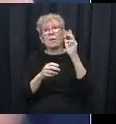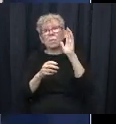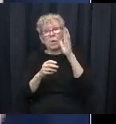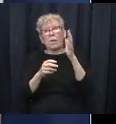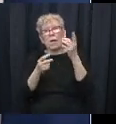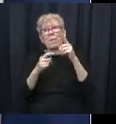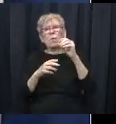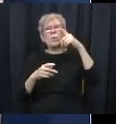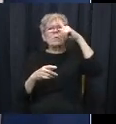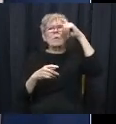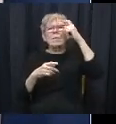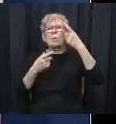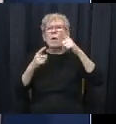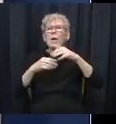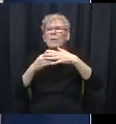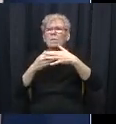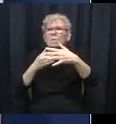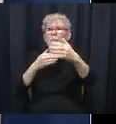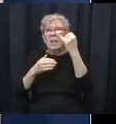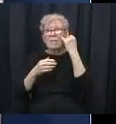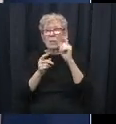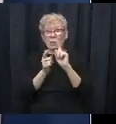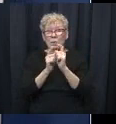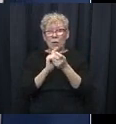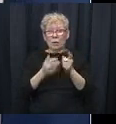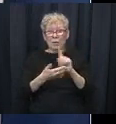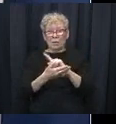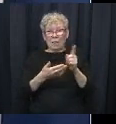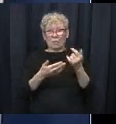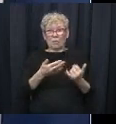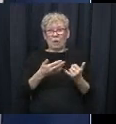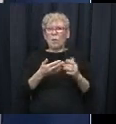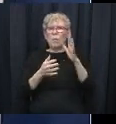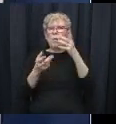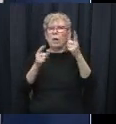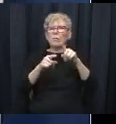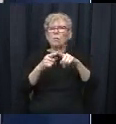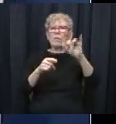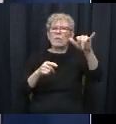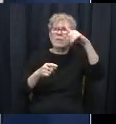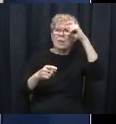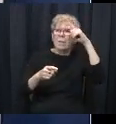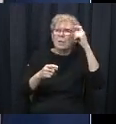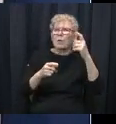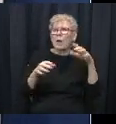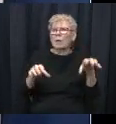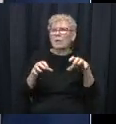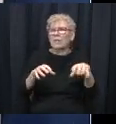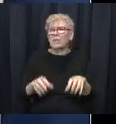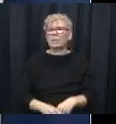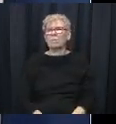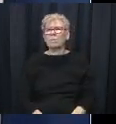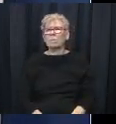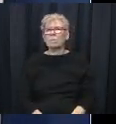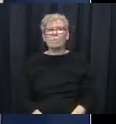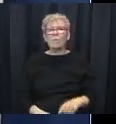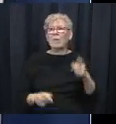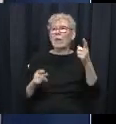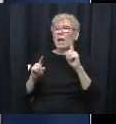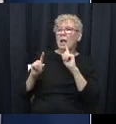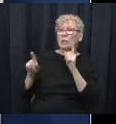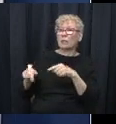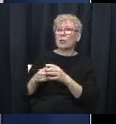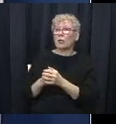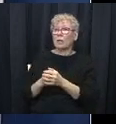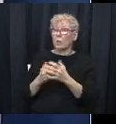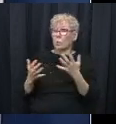would just say what we're doing today doesn't really mean anything for what's happening in a few months. Again, it really depends on